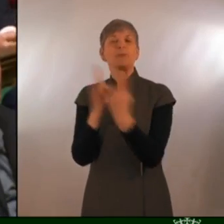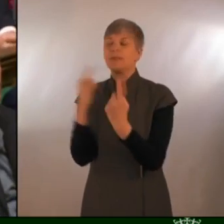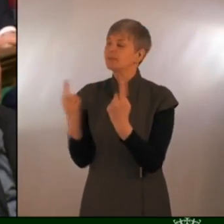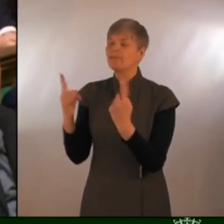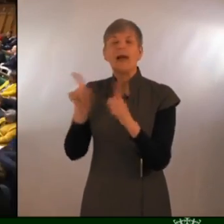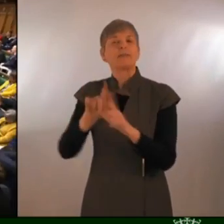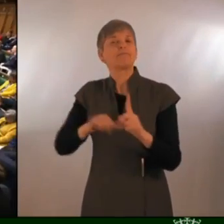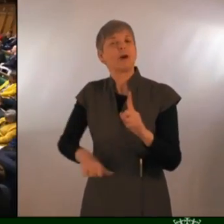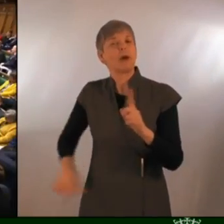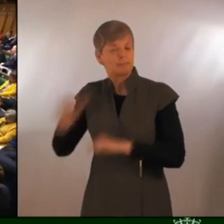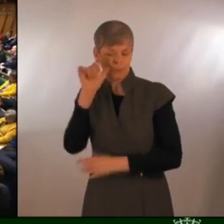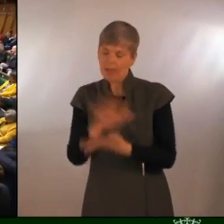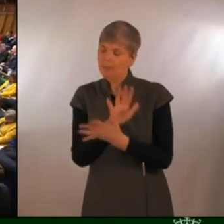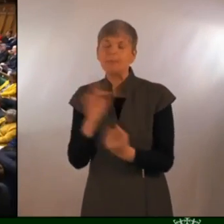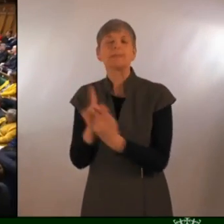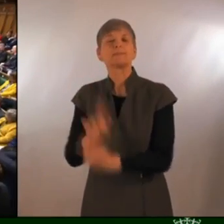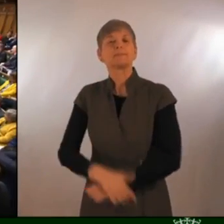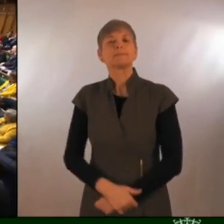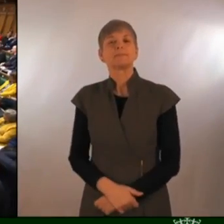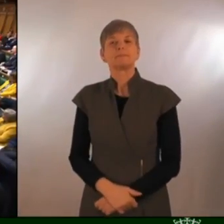ahead. Ian Blackford.